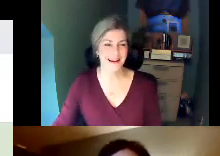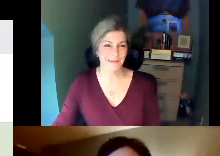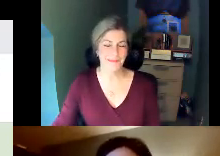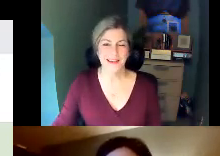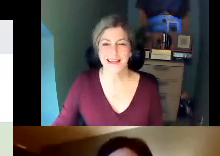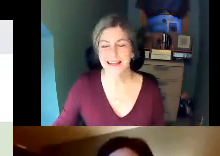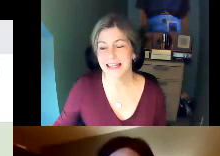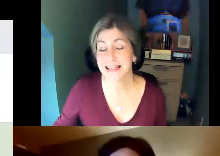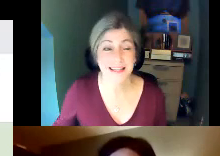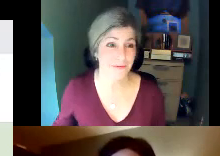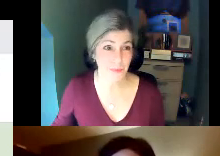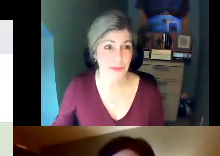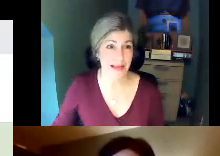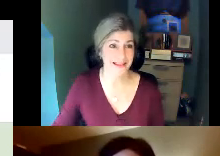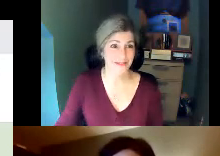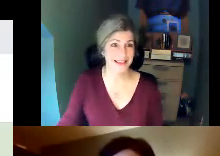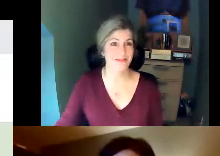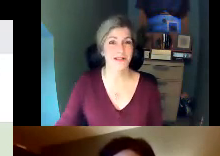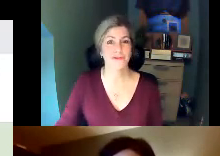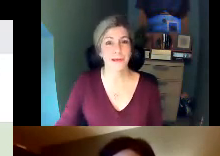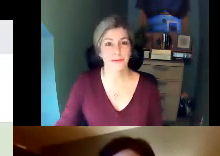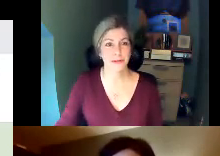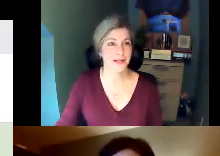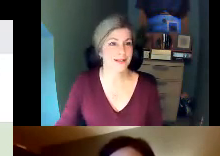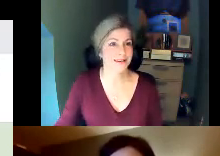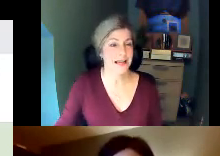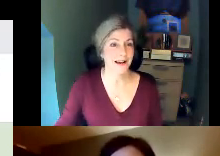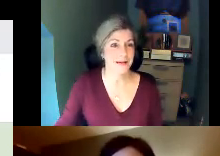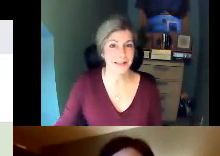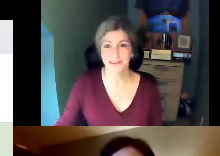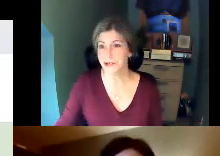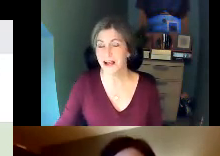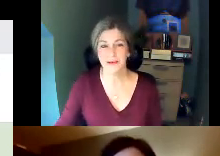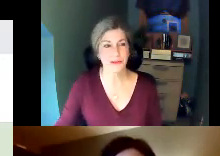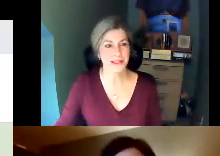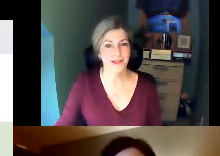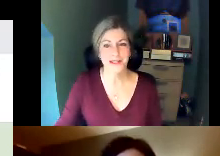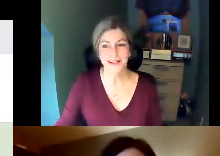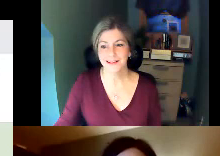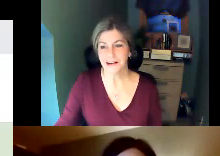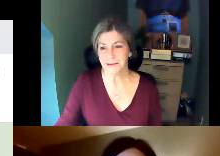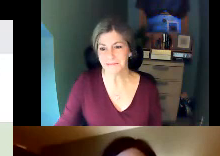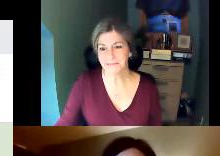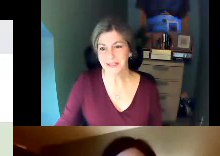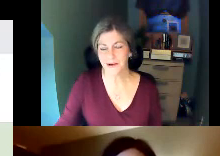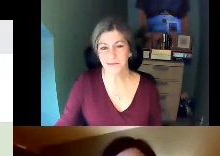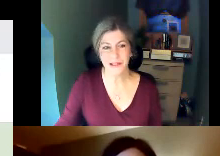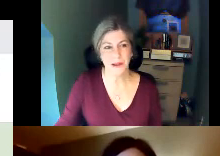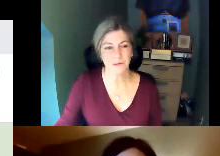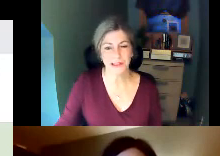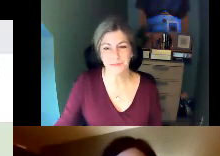Betsy. It is a different perspective, isn't it? Once you've been through it a time mm-hmm. or a time or two.